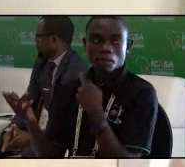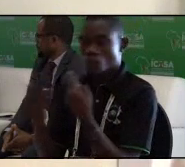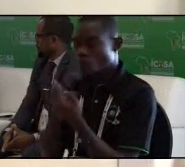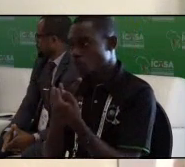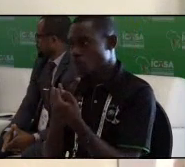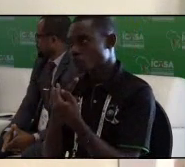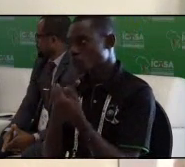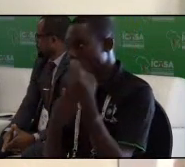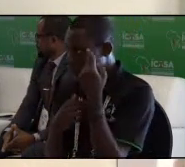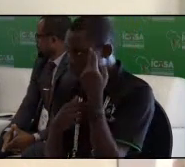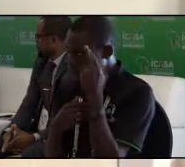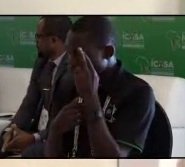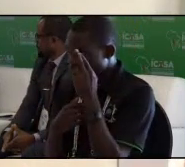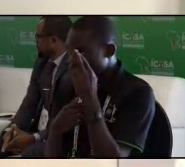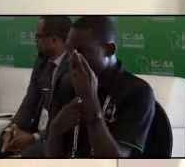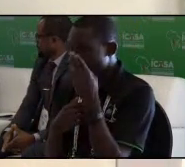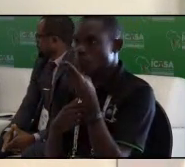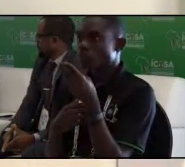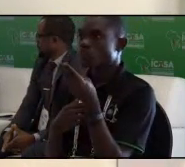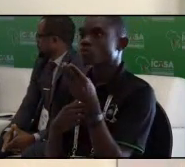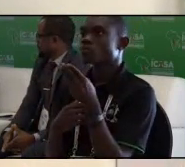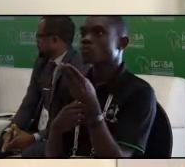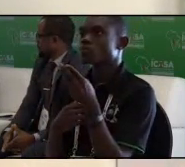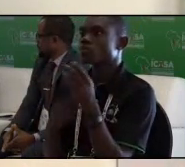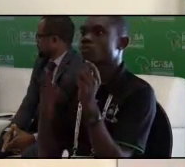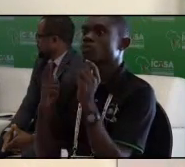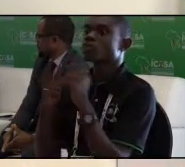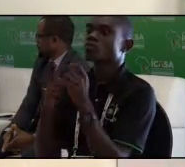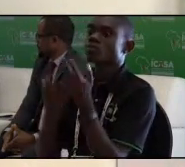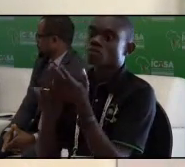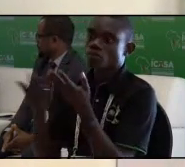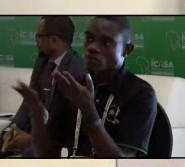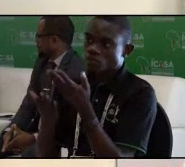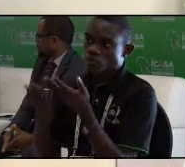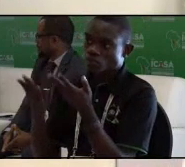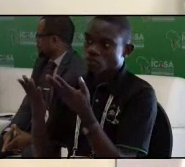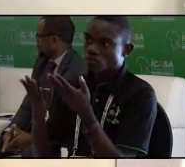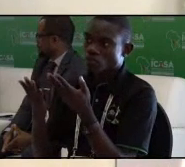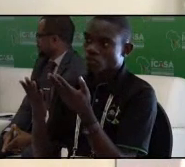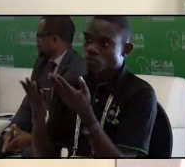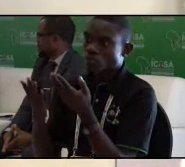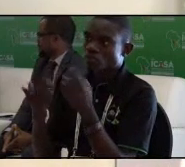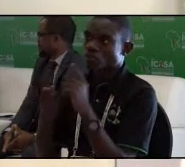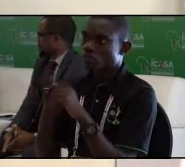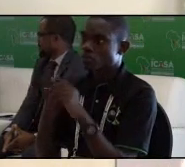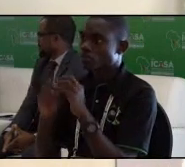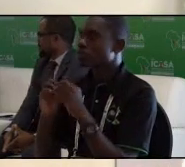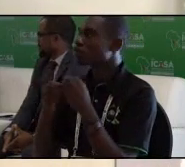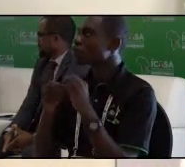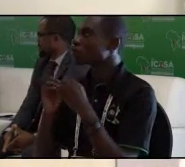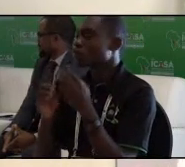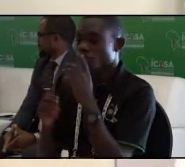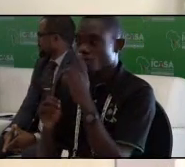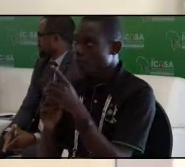that went into understanding how people would access the testing service and how we introduce the blood-based products in this